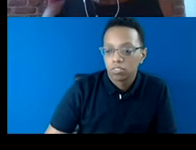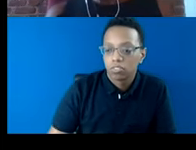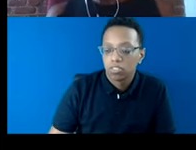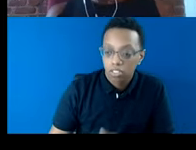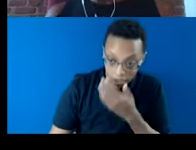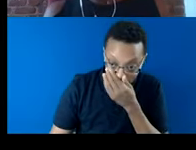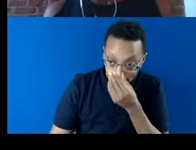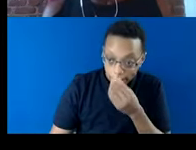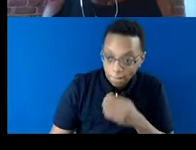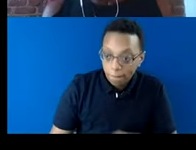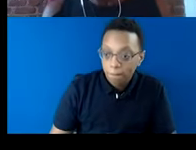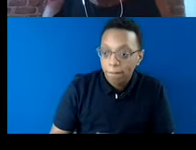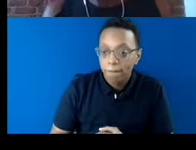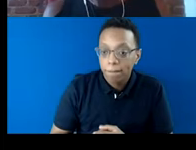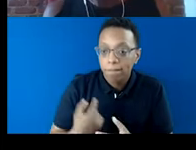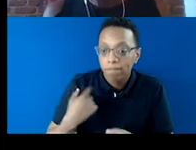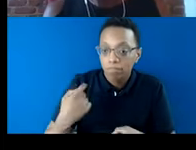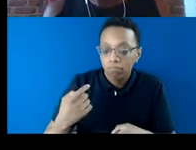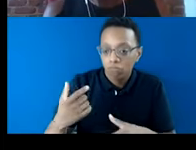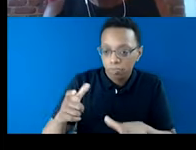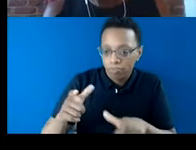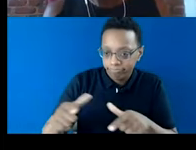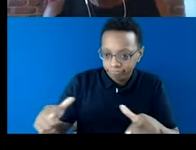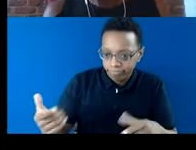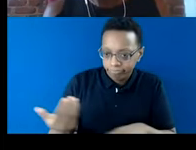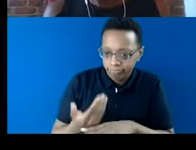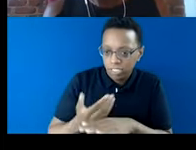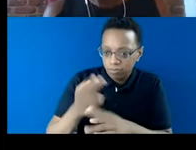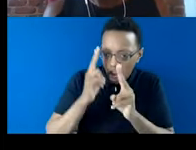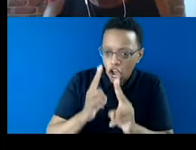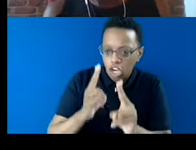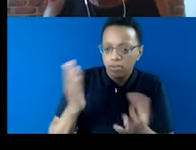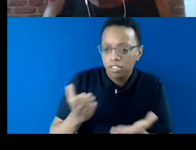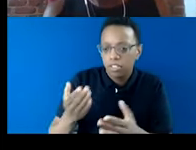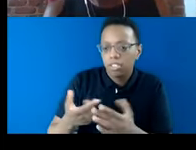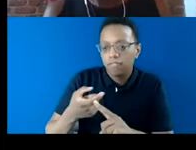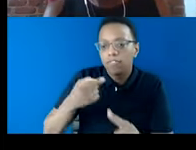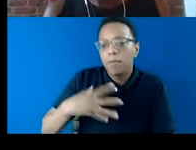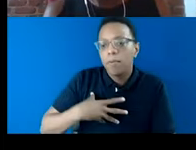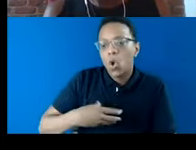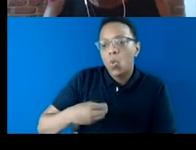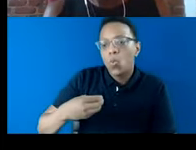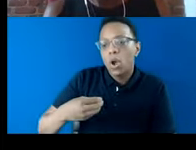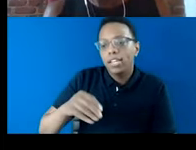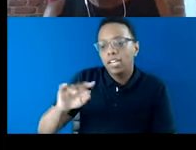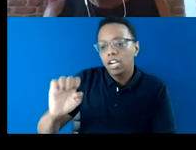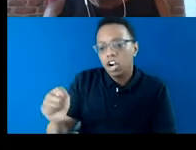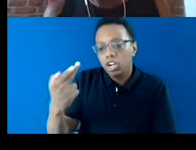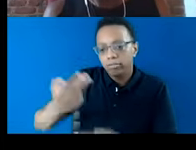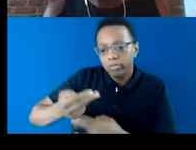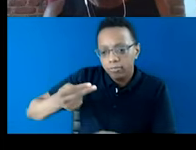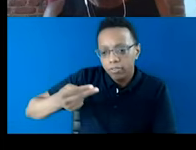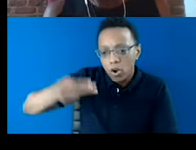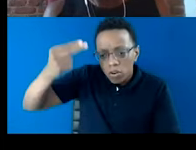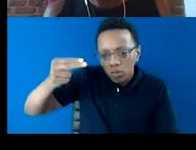here. And I'm thanking you very much for the honor of being here. I'm telling you I'm from White Earth up north, my reservation. I'm calling